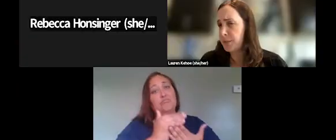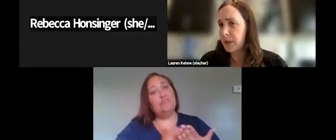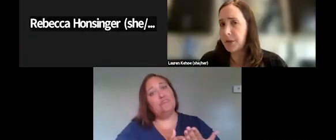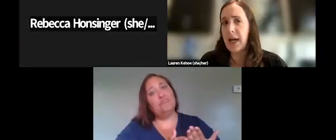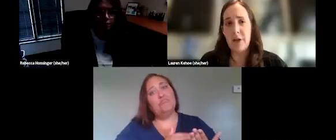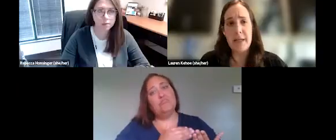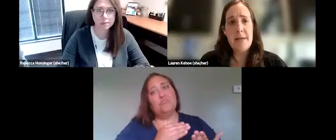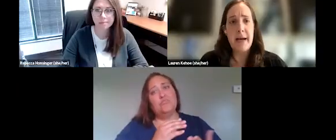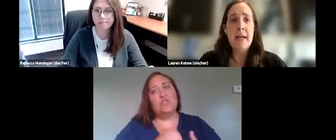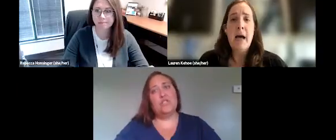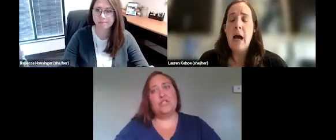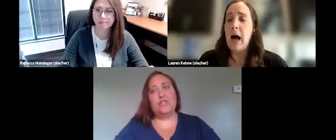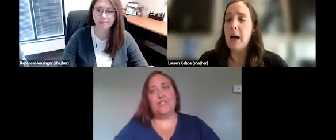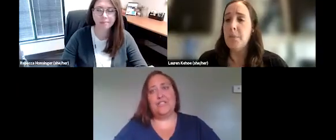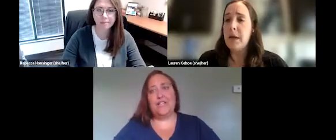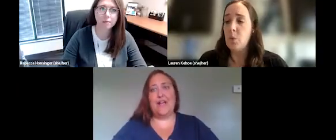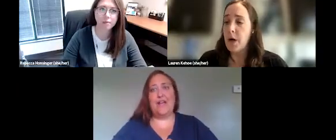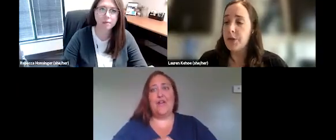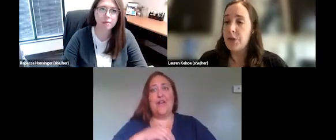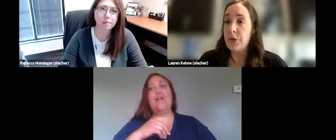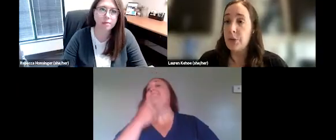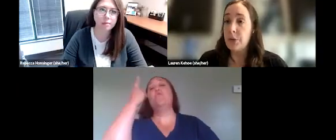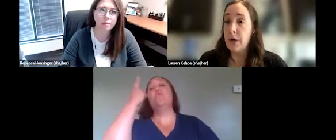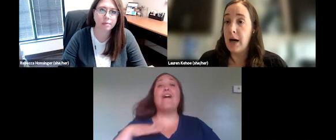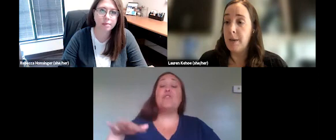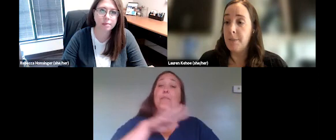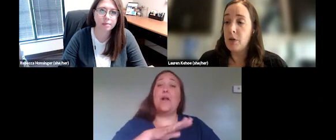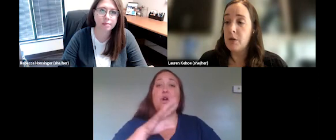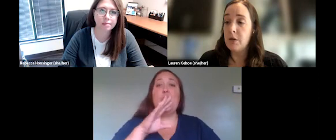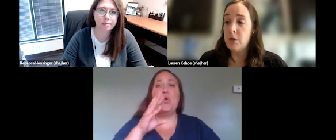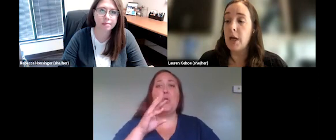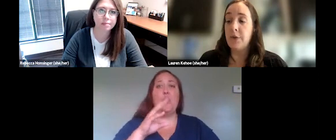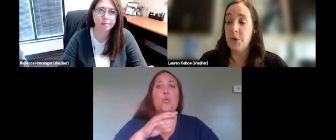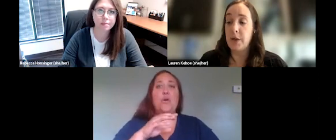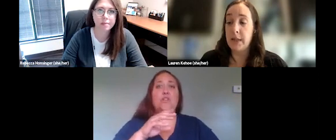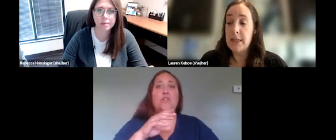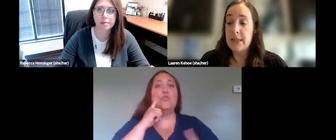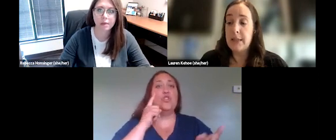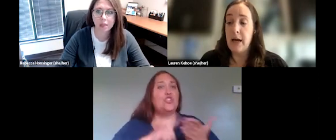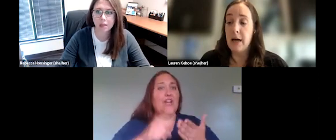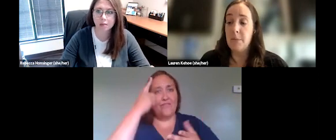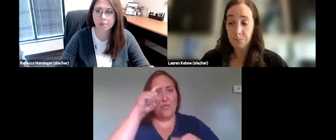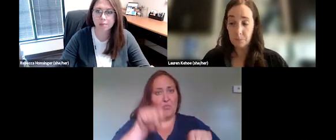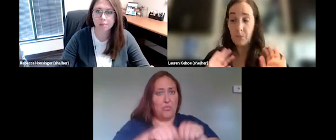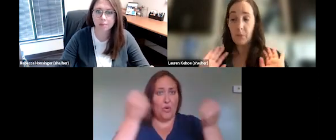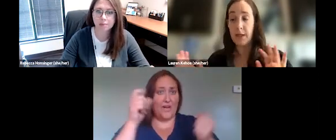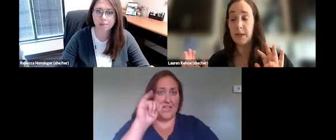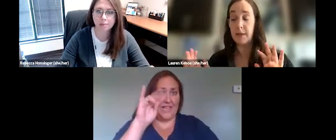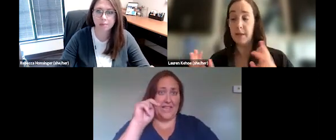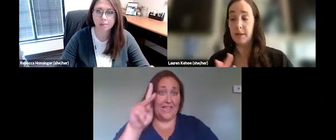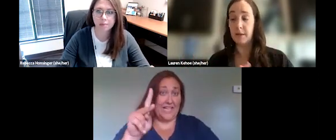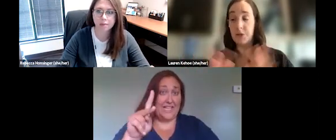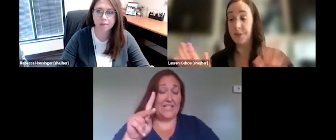this wasn't applicable to everybody, but it was to check for broken links